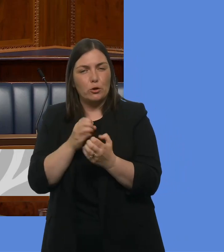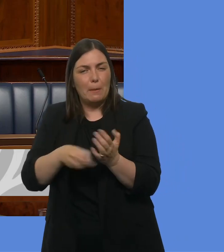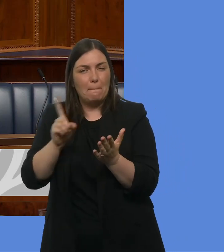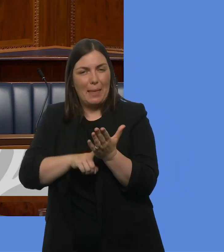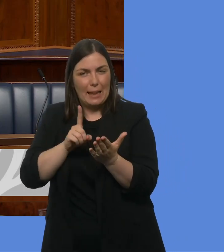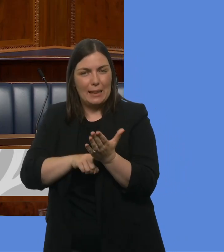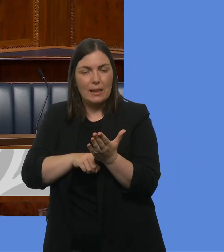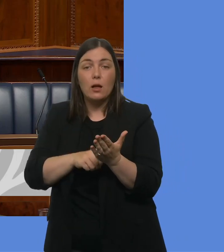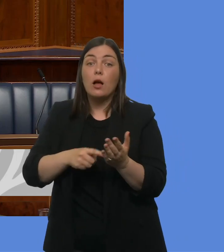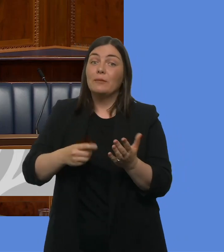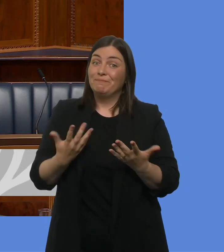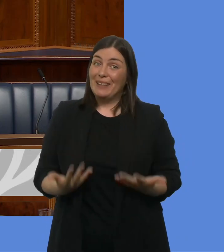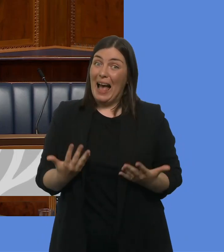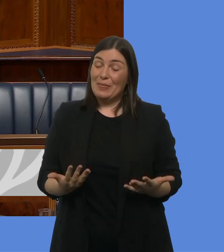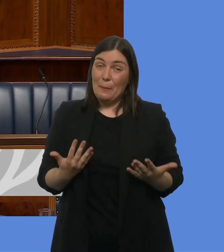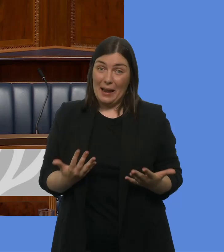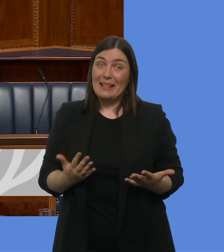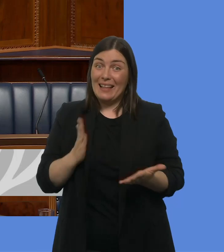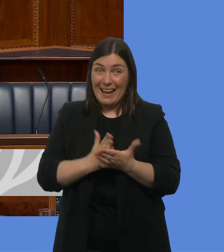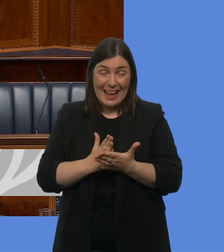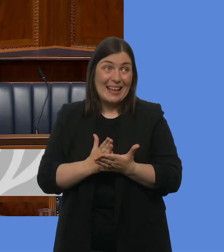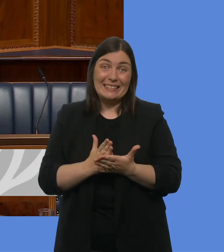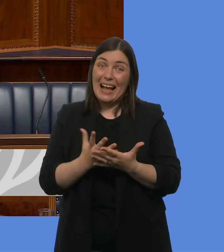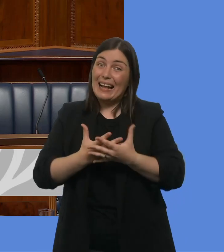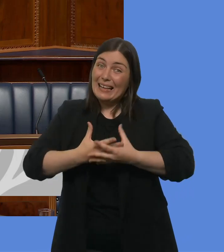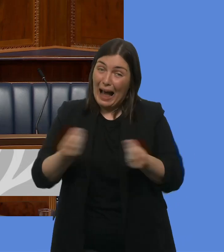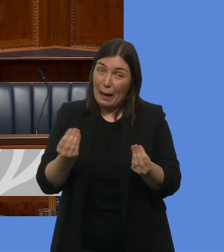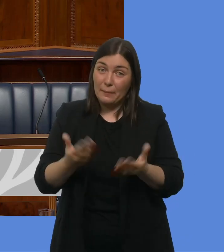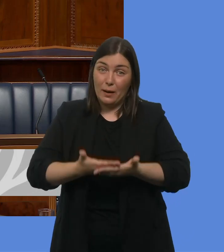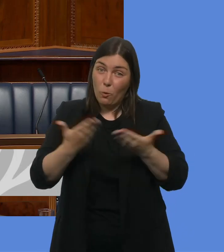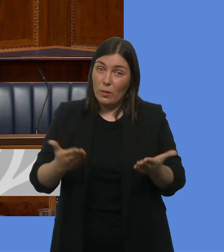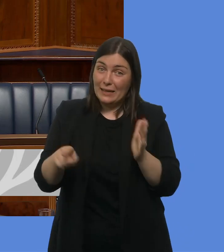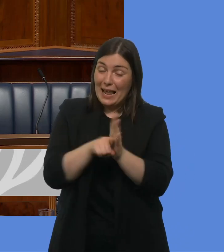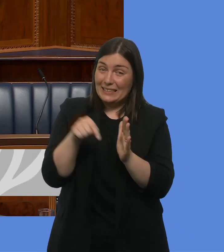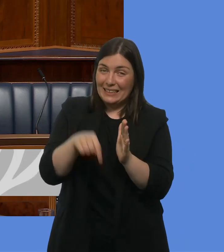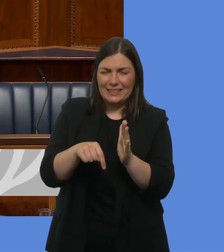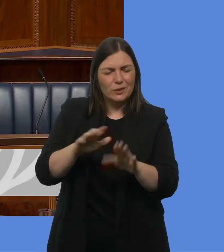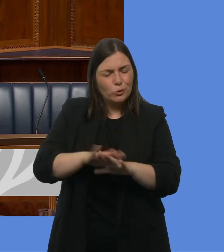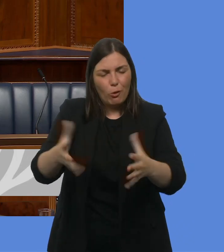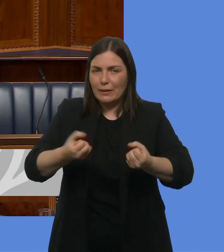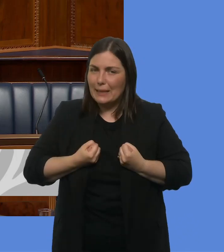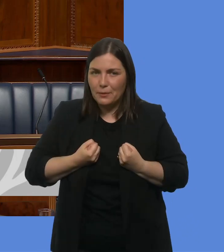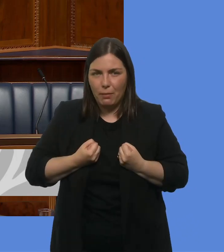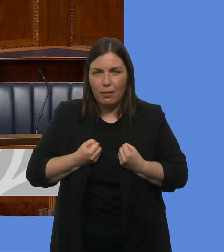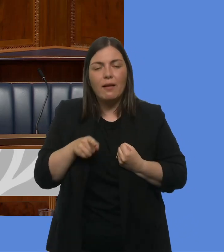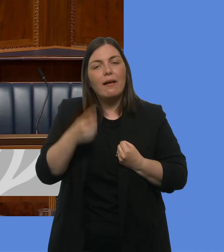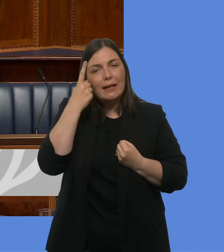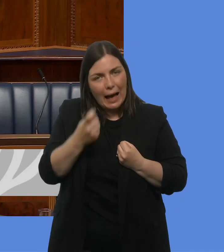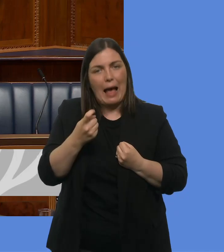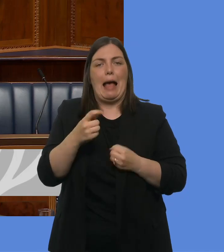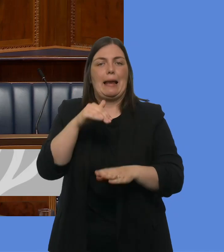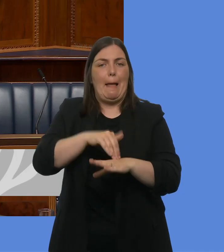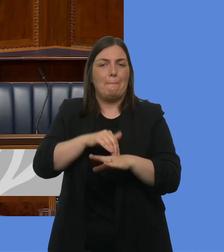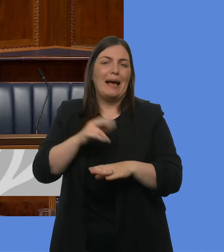equality legislation and the impact this has been having on deaf and disabled people in Northern Ireland. To conclude, Mr Deputy Speaker, we